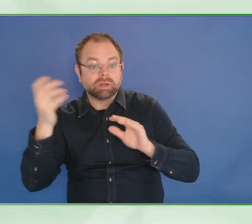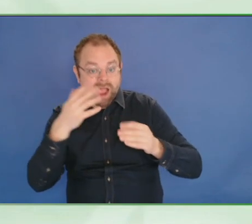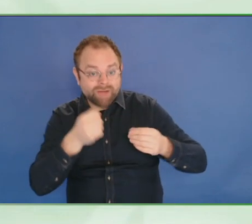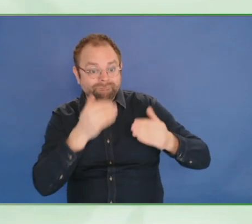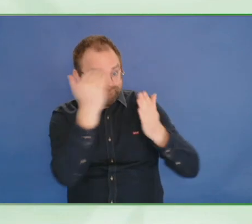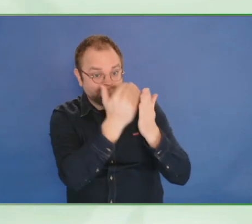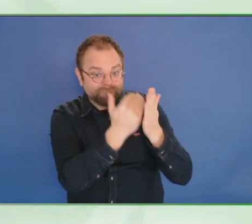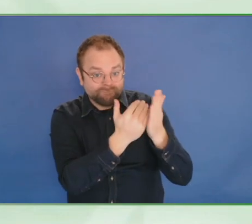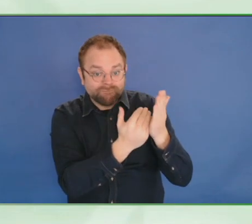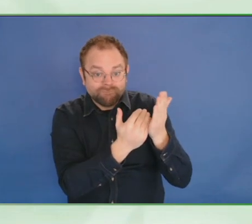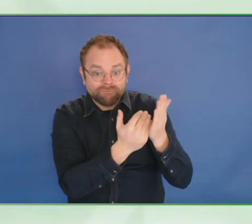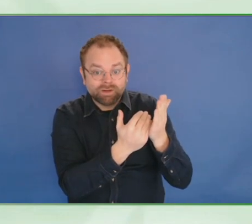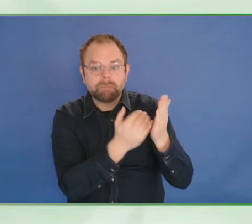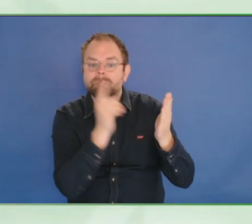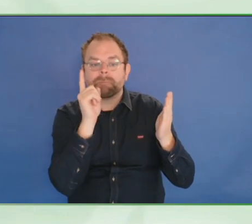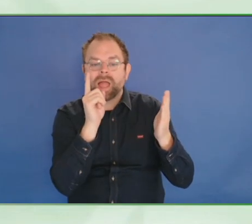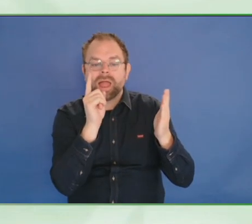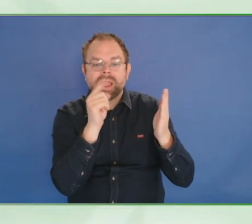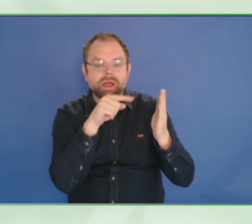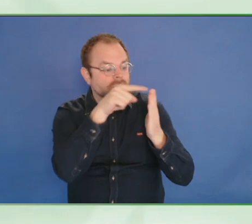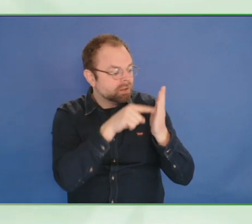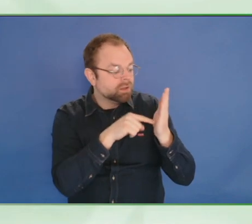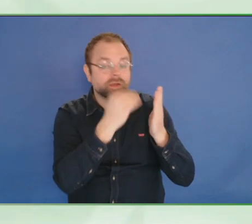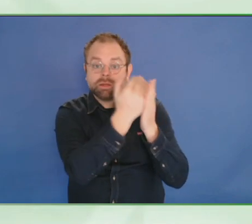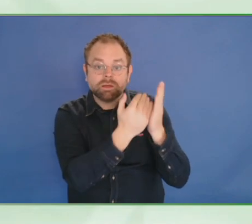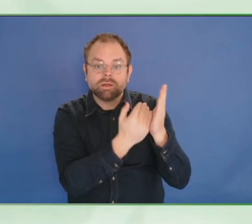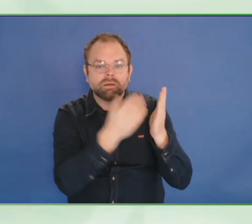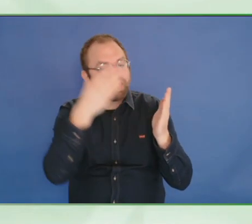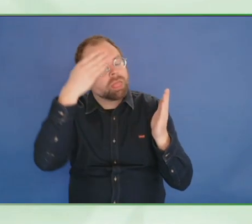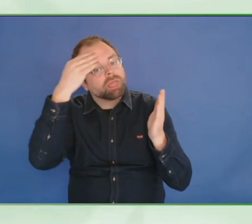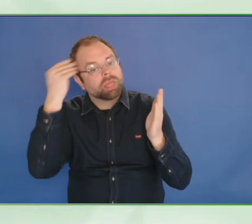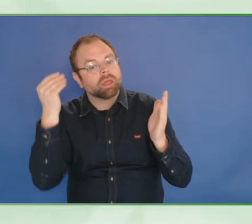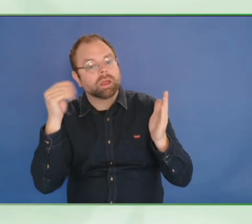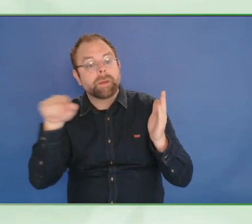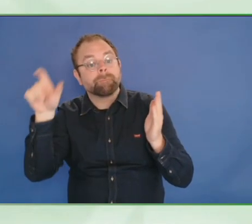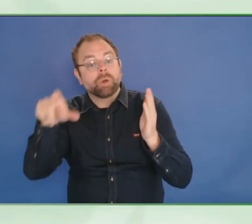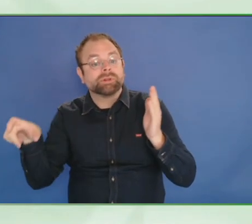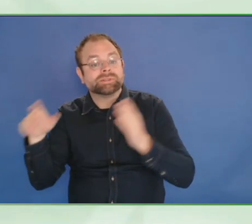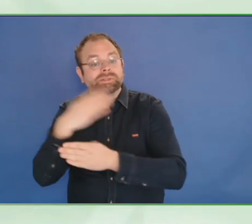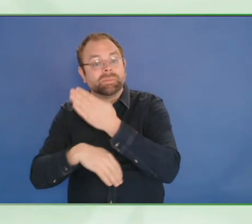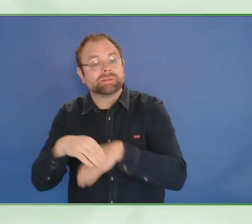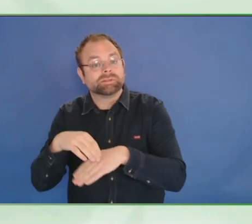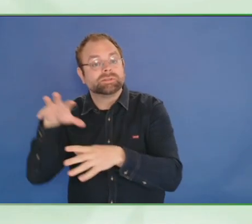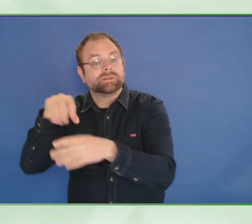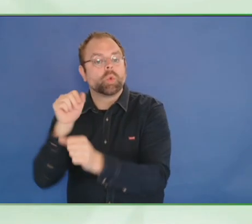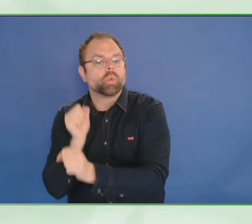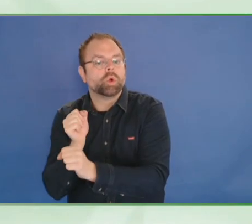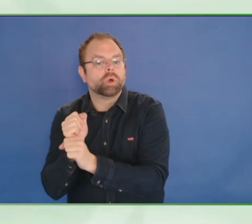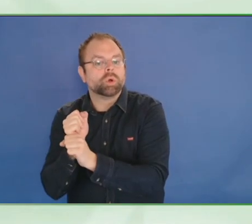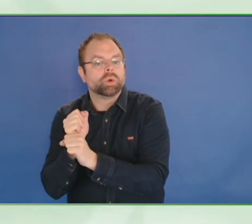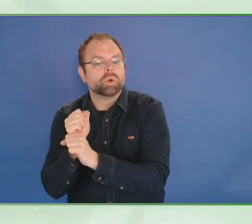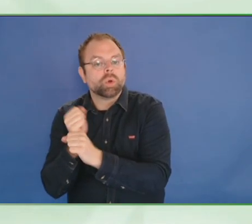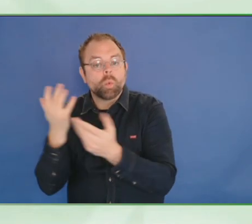for people who have family members with disabilities when they themselves need to